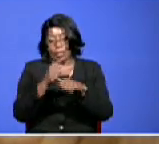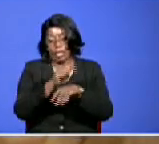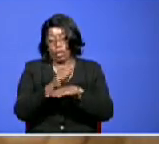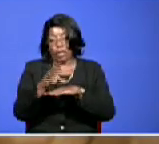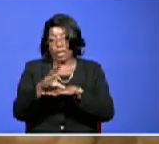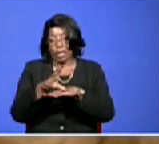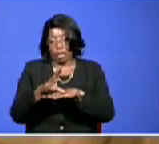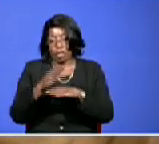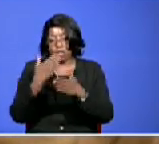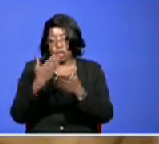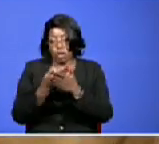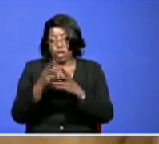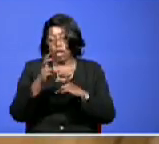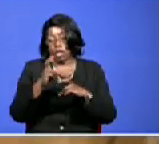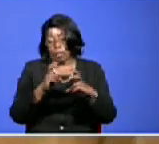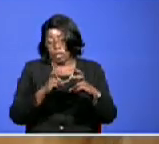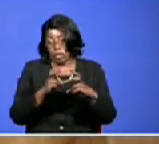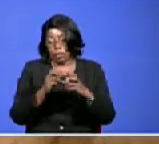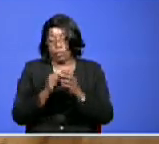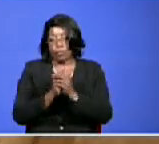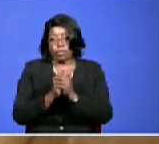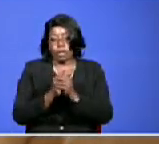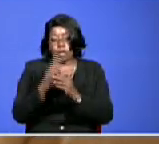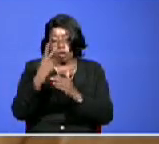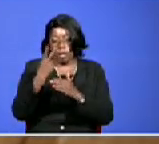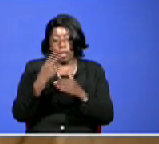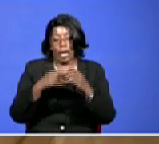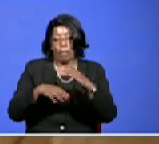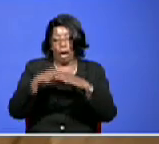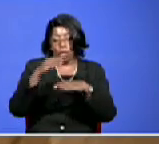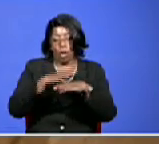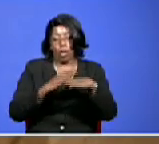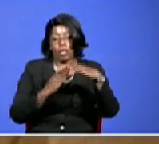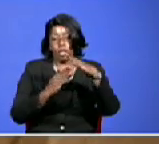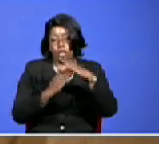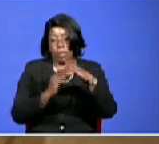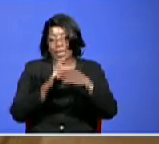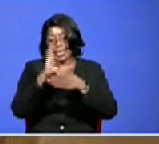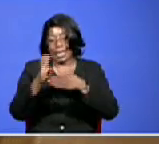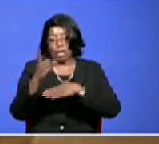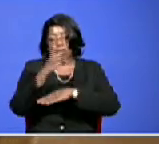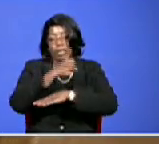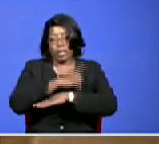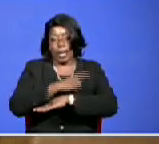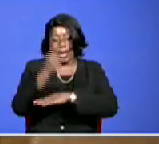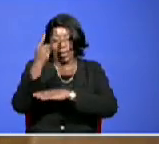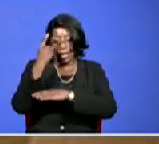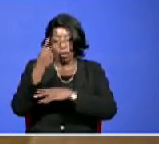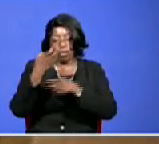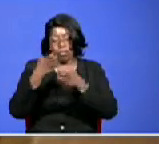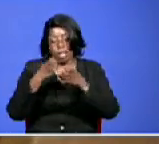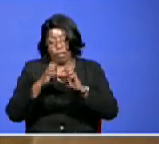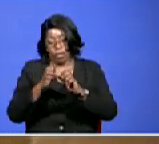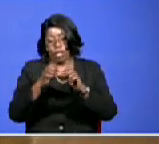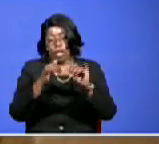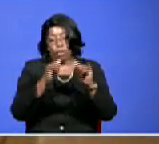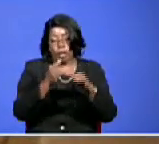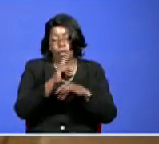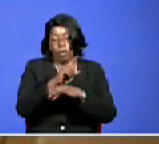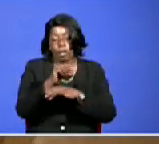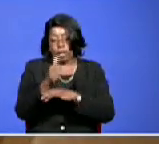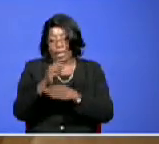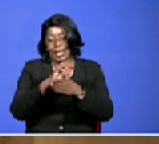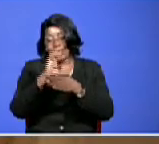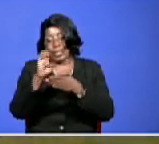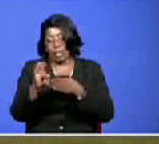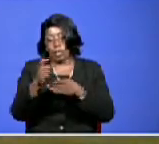it's going to be a good competition, you know what I mean? So we're looking to come out on top at the end of the day. So I think once we put in the effort and we play for each other and we fight to the end, I think